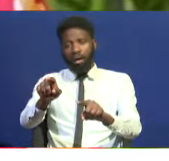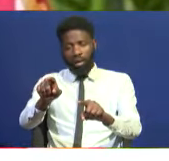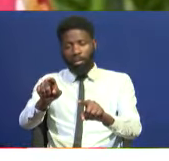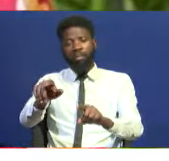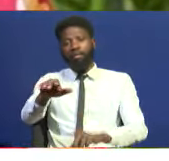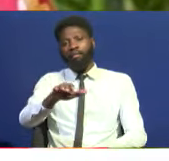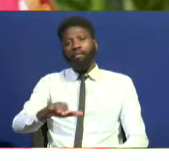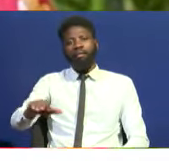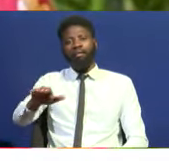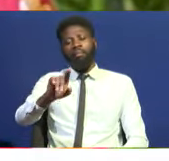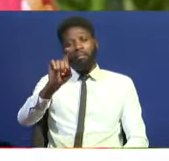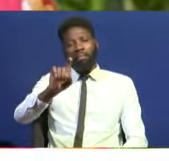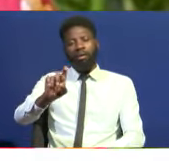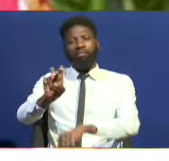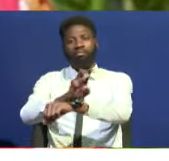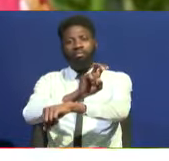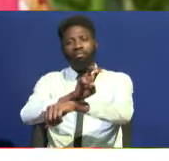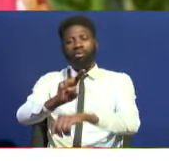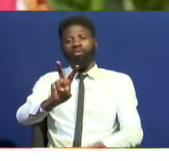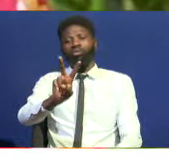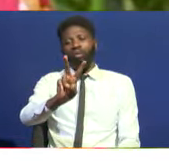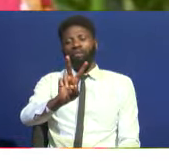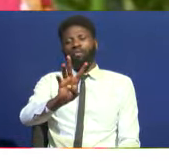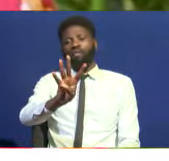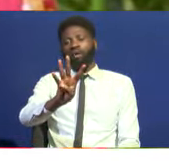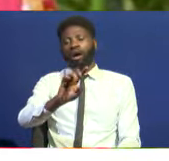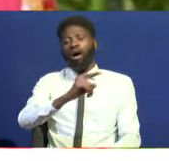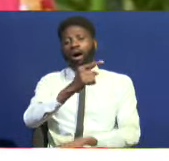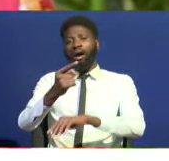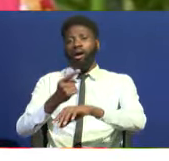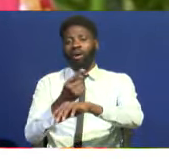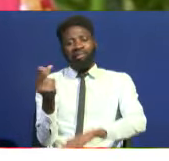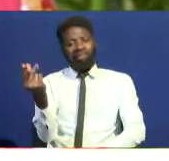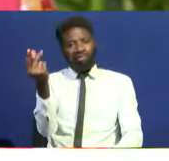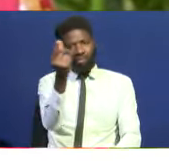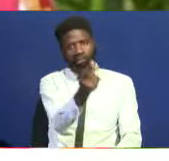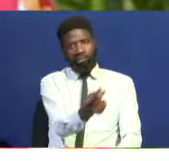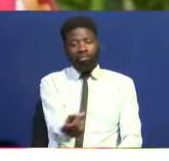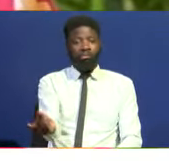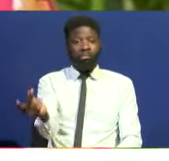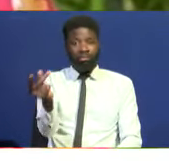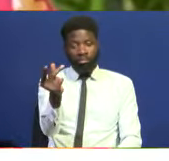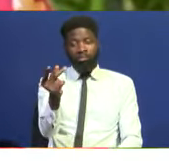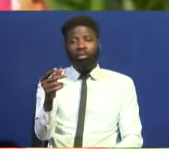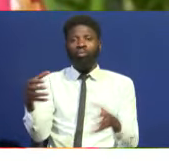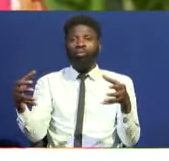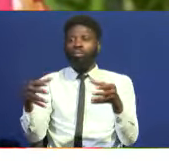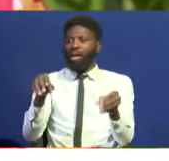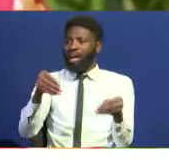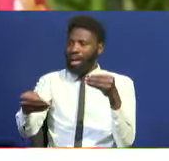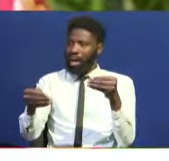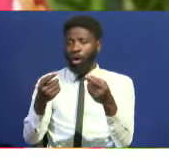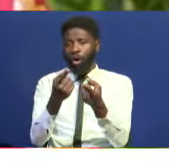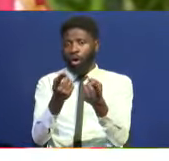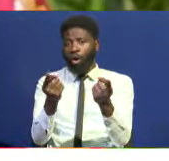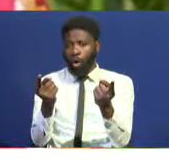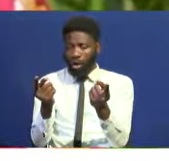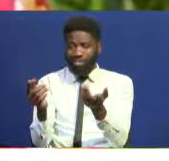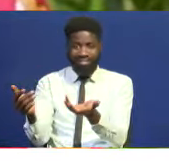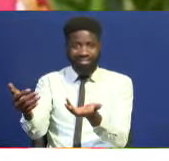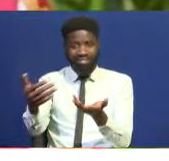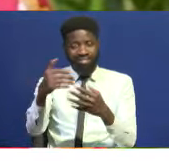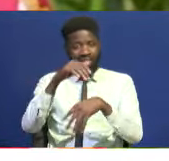surveillance until they mop out the hyenas and take them where they need to be, so that this menace